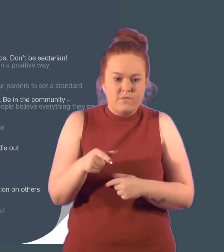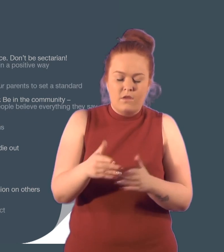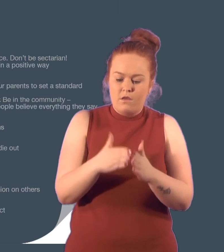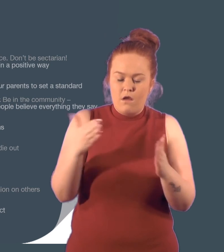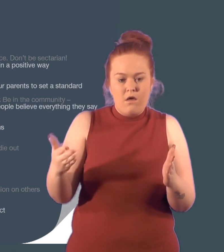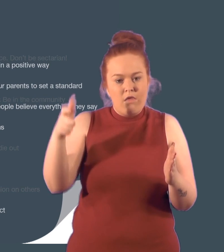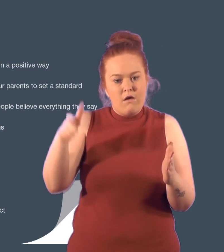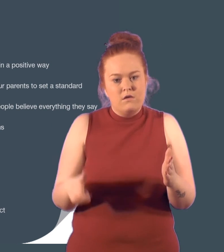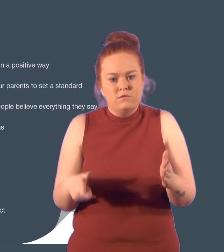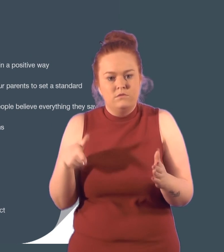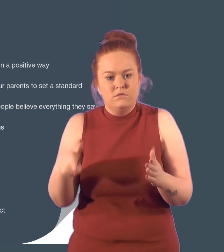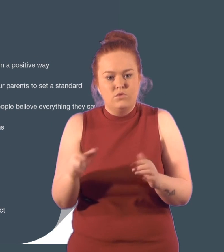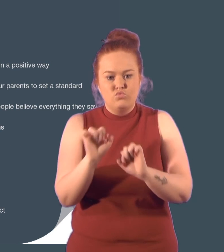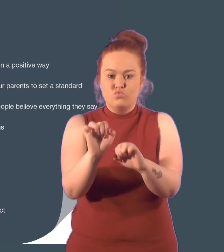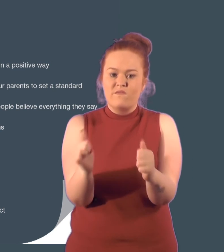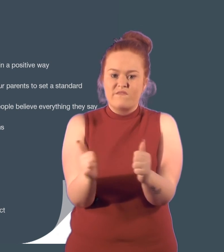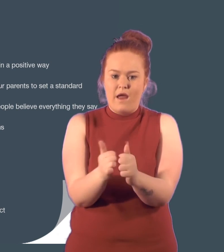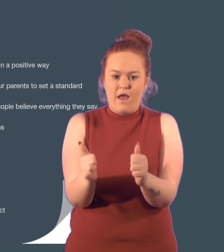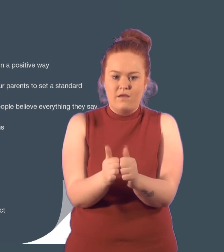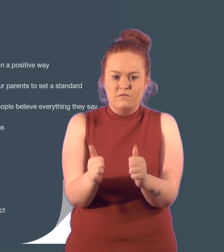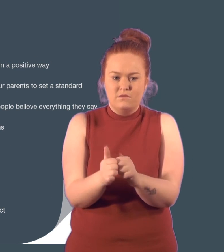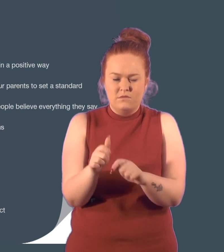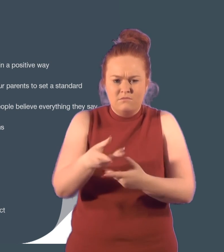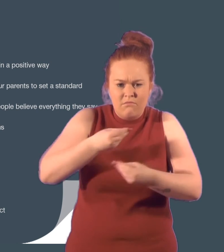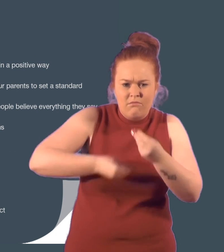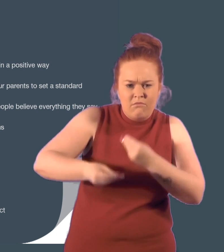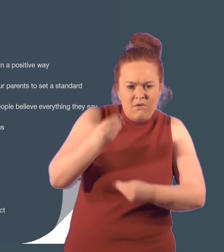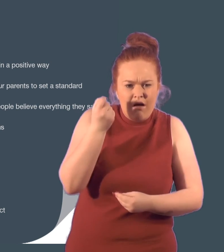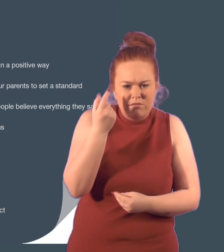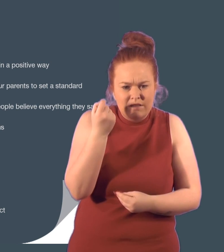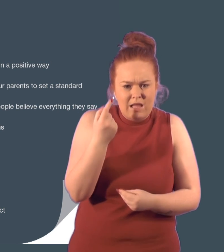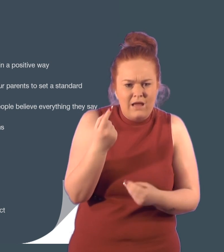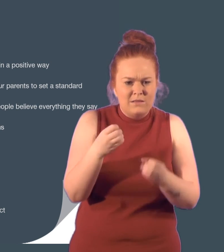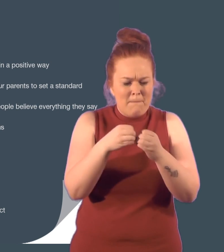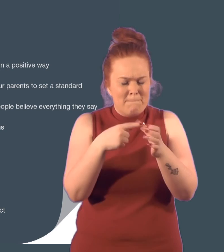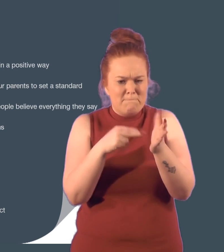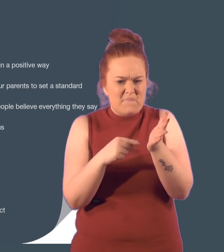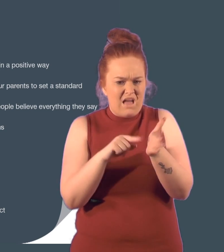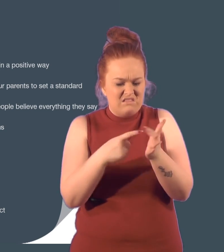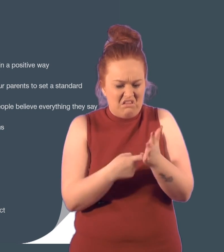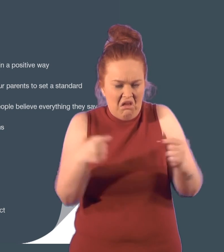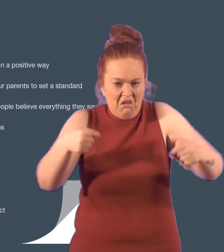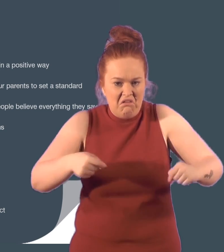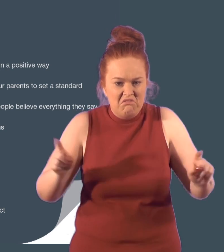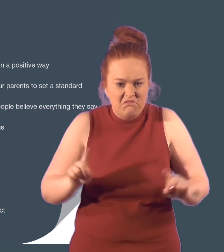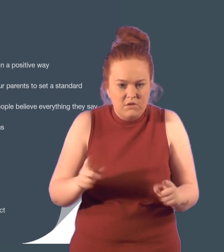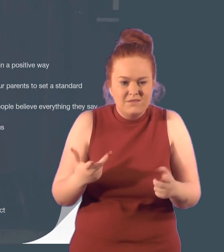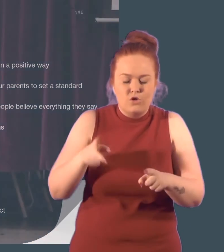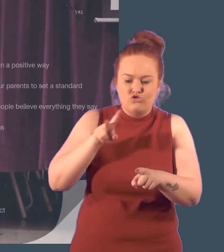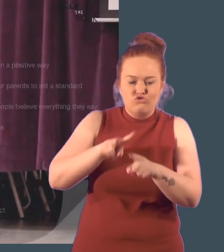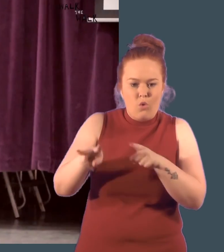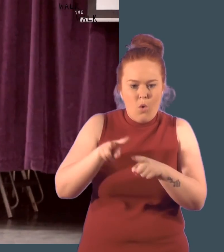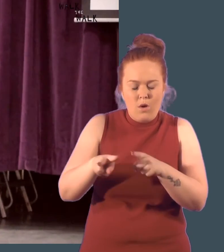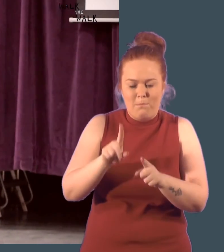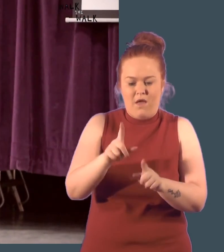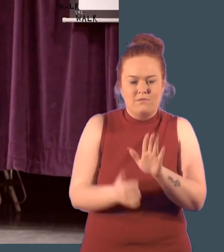And on this side, saying that it's up to your friends to help you understand what's banter and what's offensive and tell you when a joke's out of